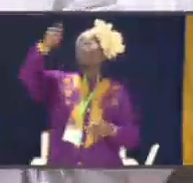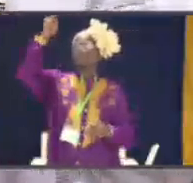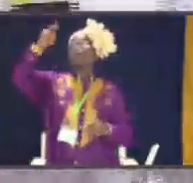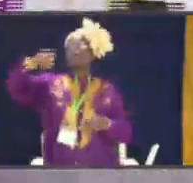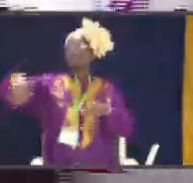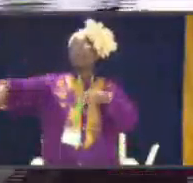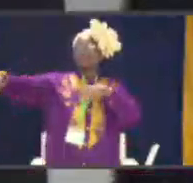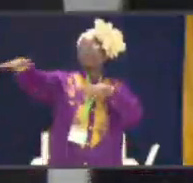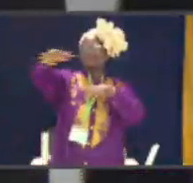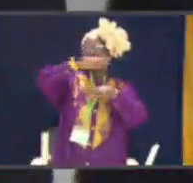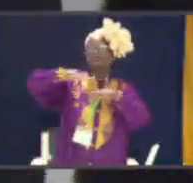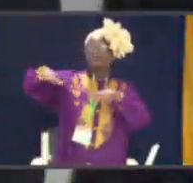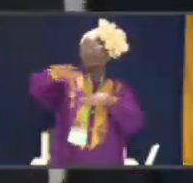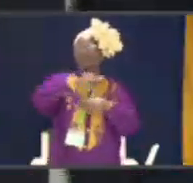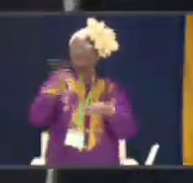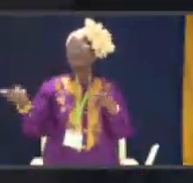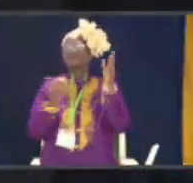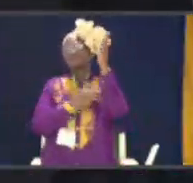righteous, you are lifted up.